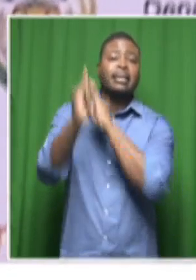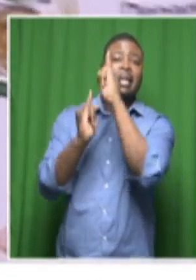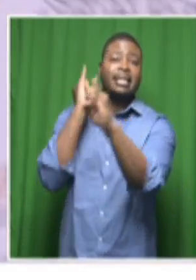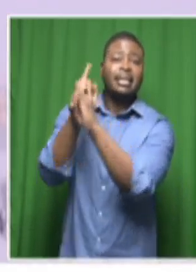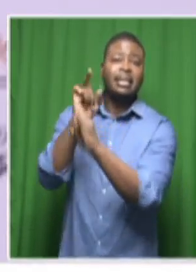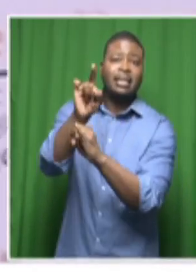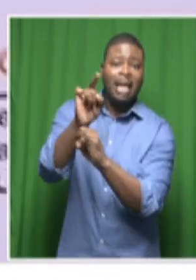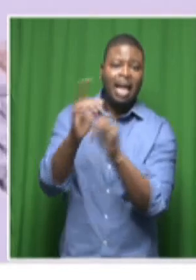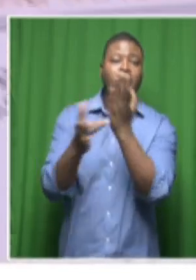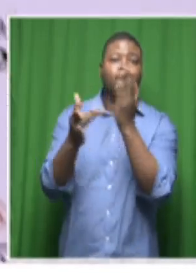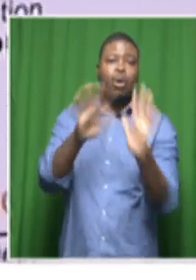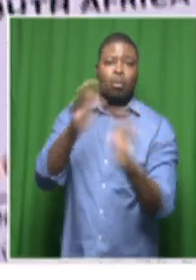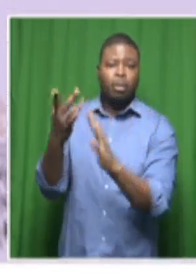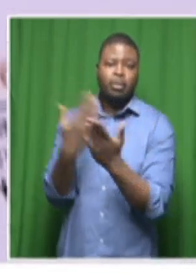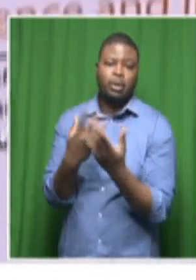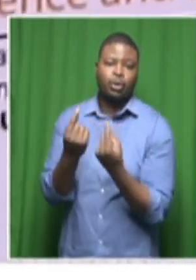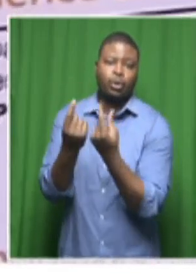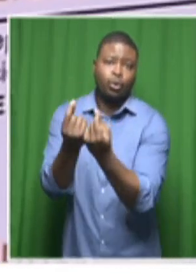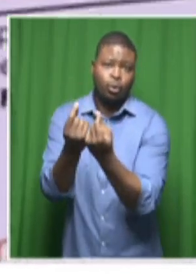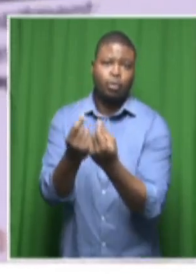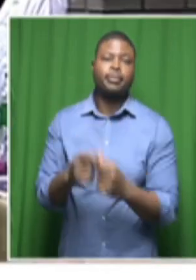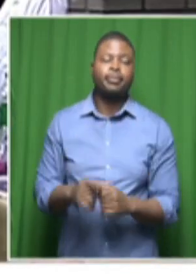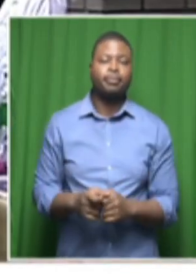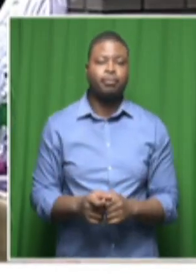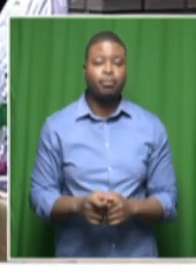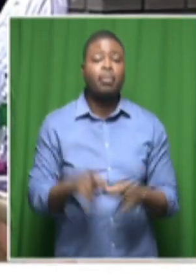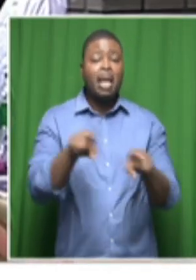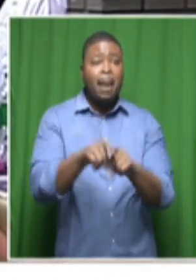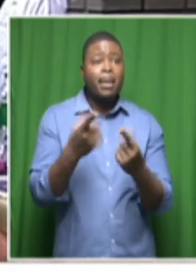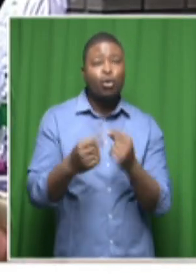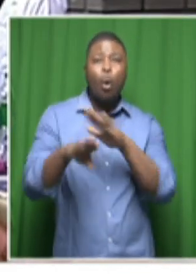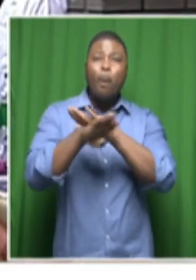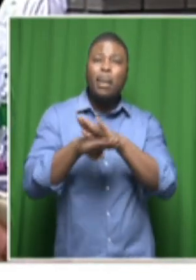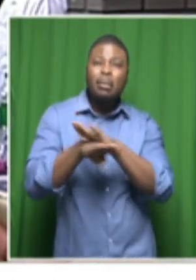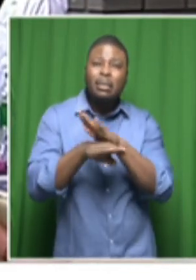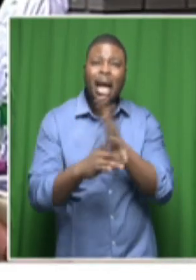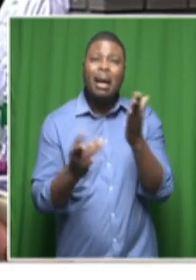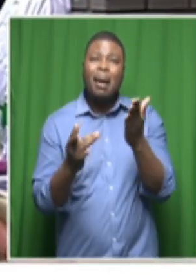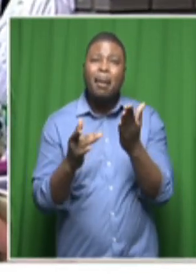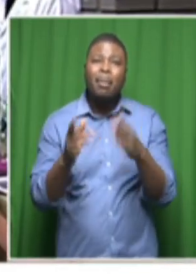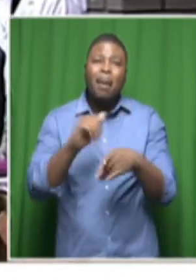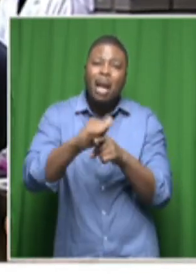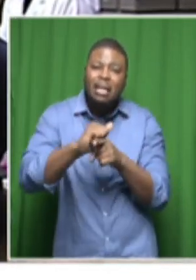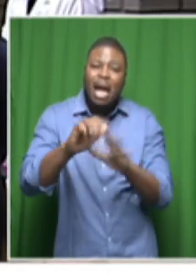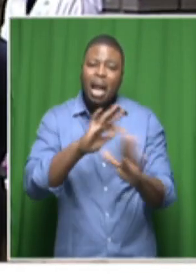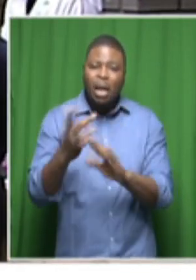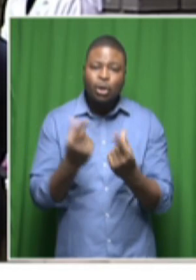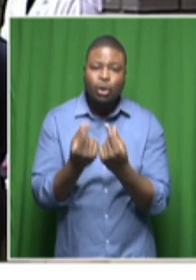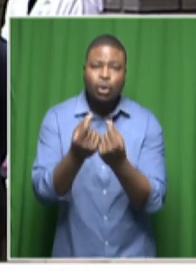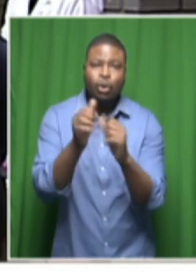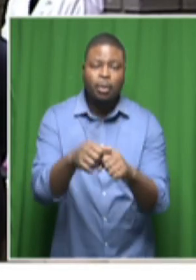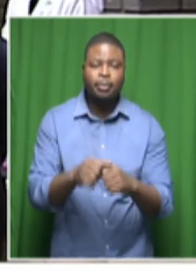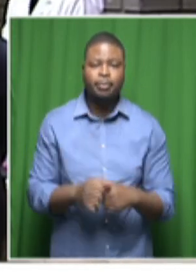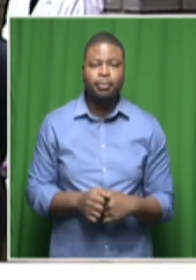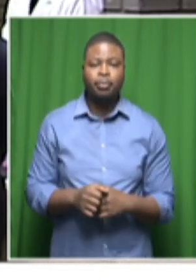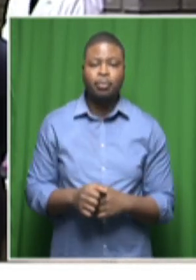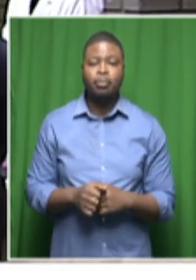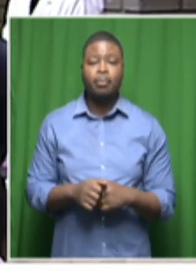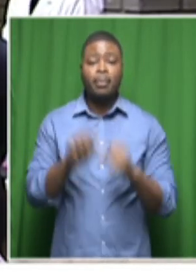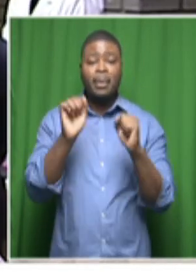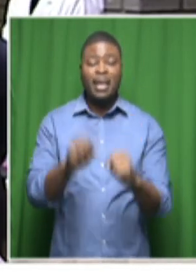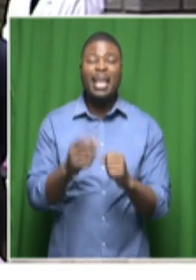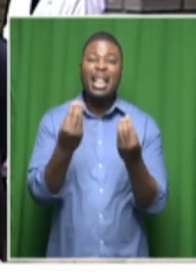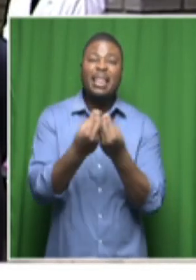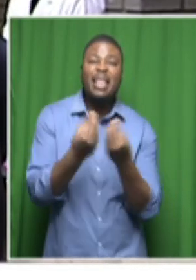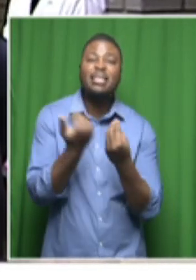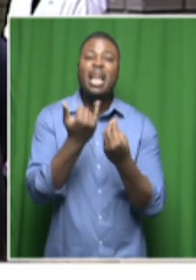with practicals for learners. The really interesting things about how coding works and things like the body, and it